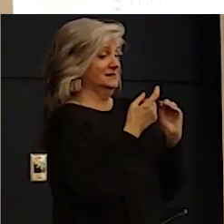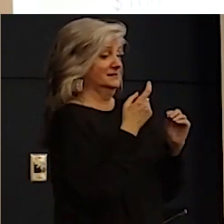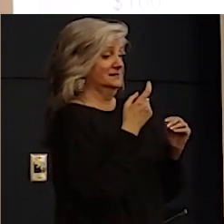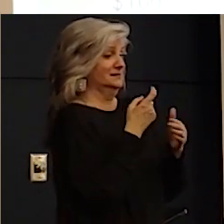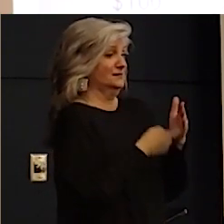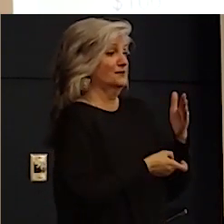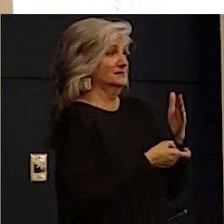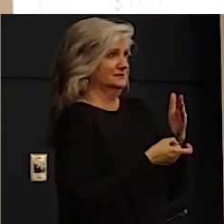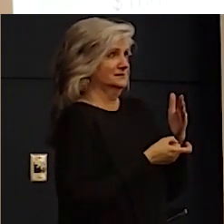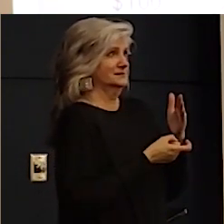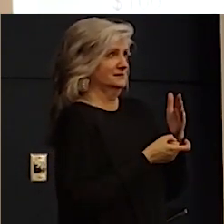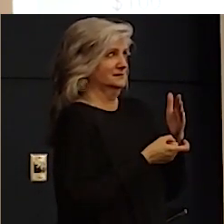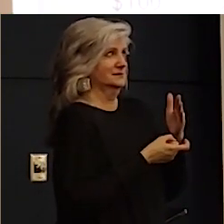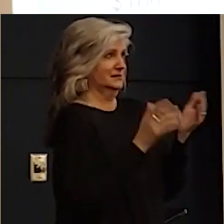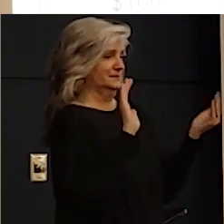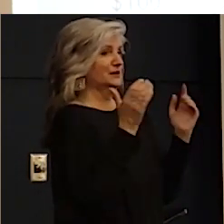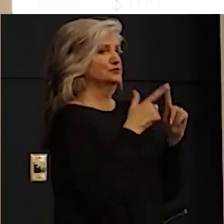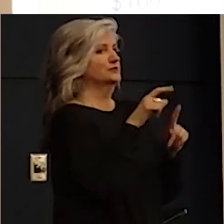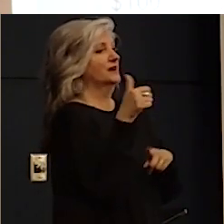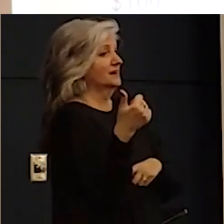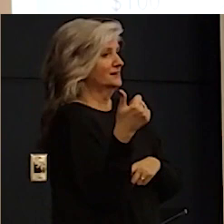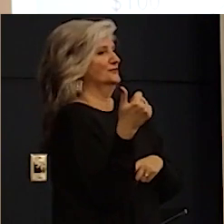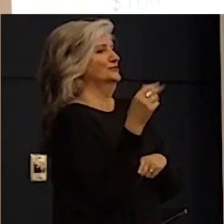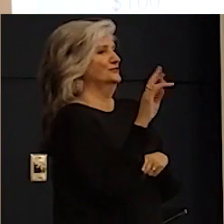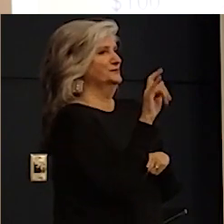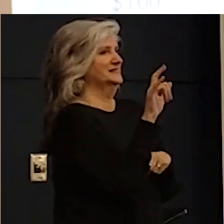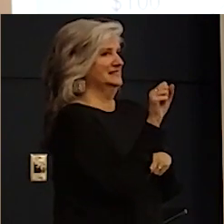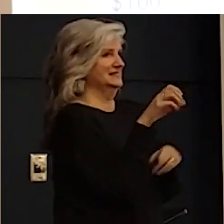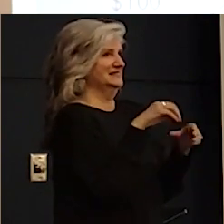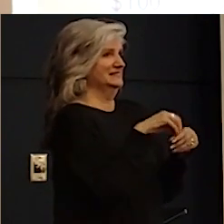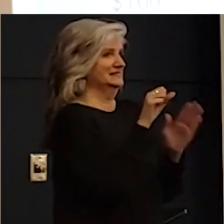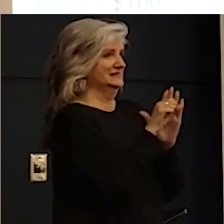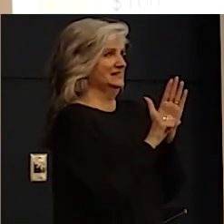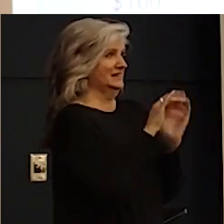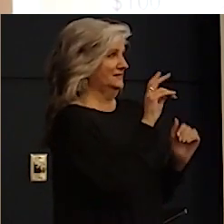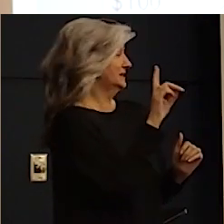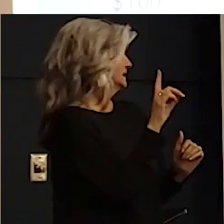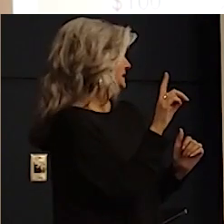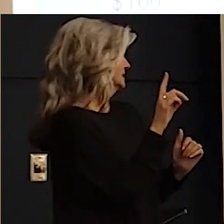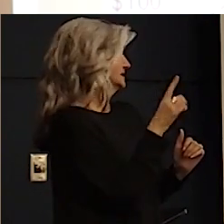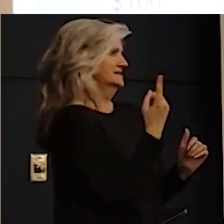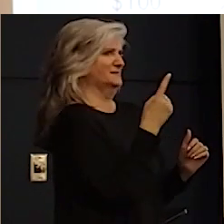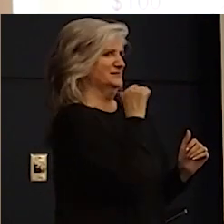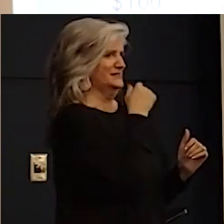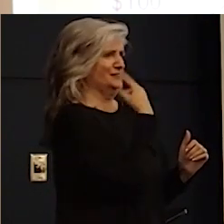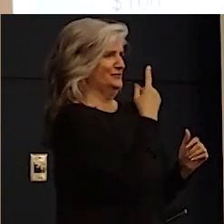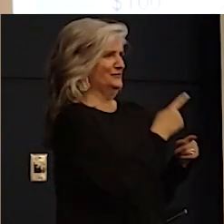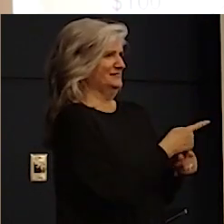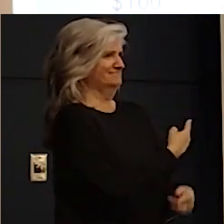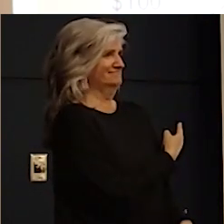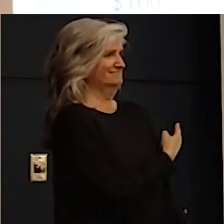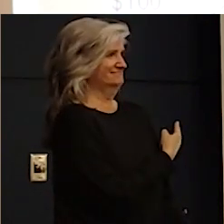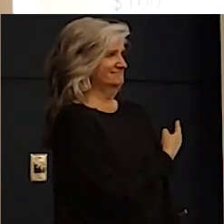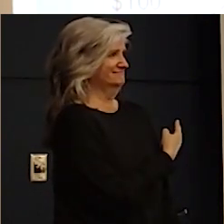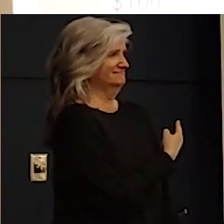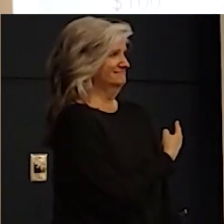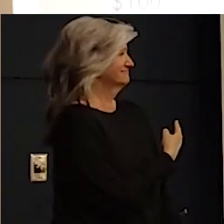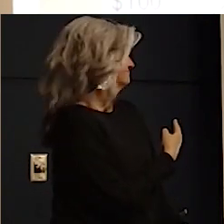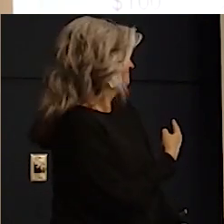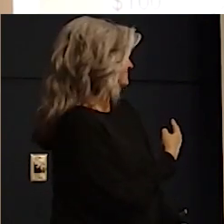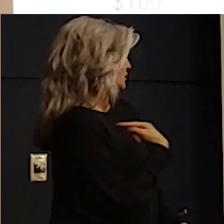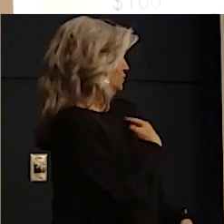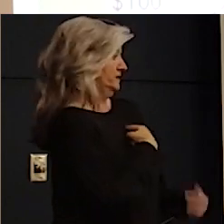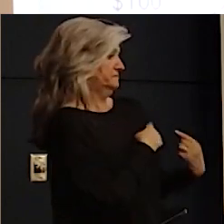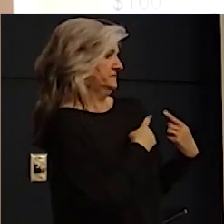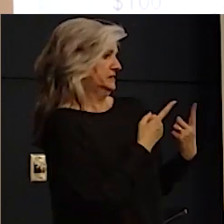rates of our other four investor-owned utilities in the state of Indiana. Something doesn't look right here, does it, folks? Not where we've